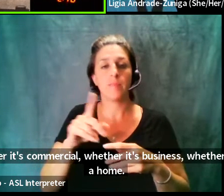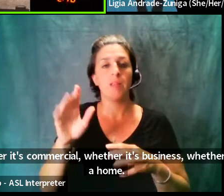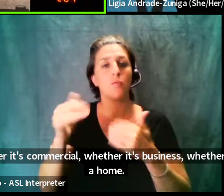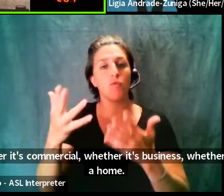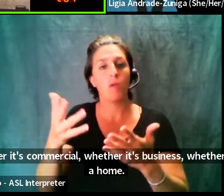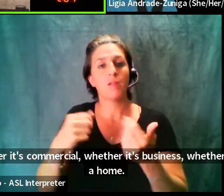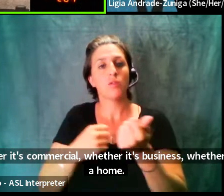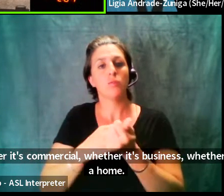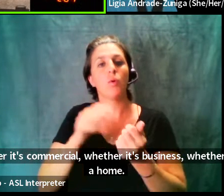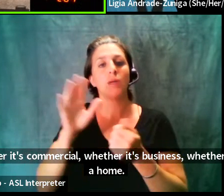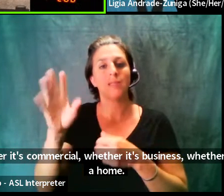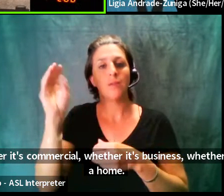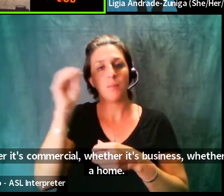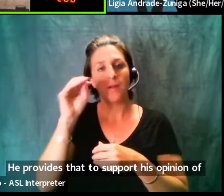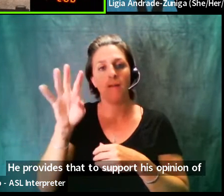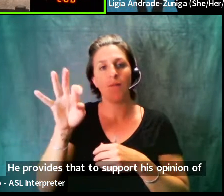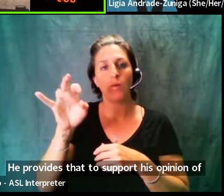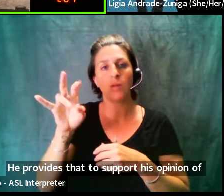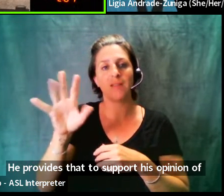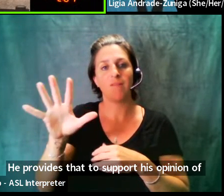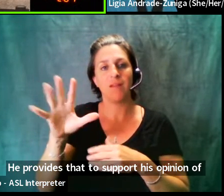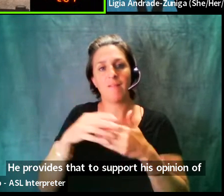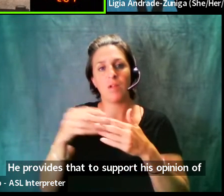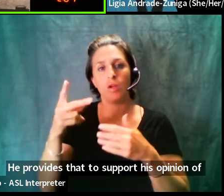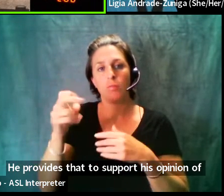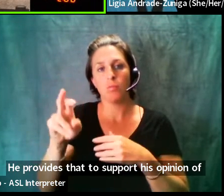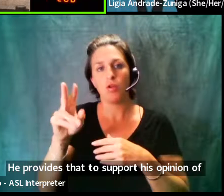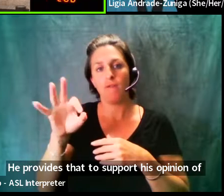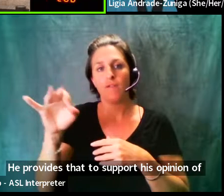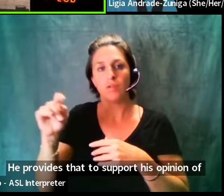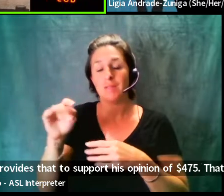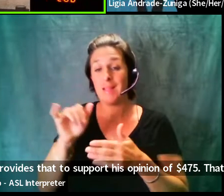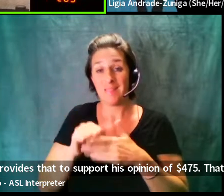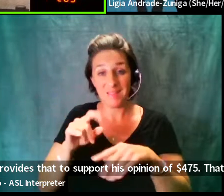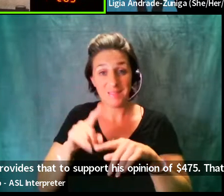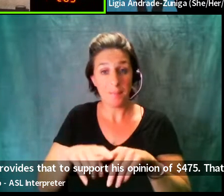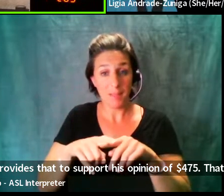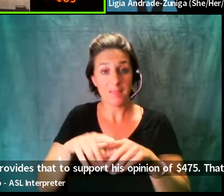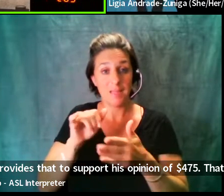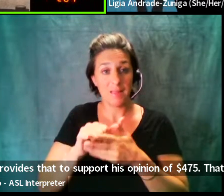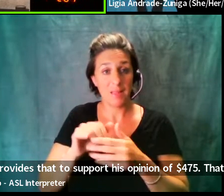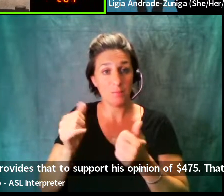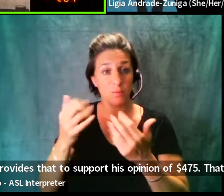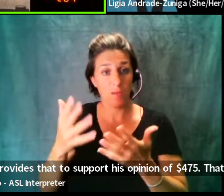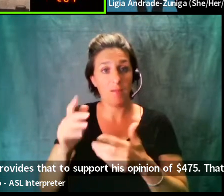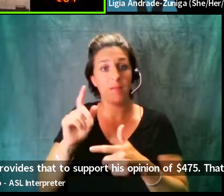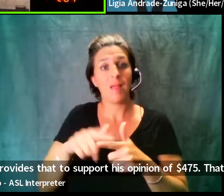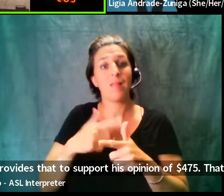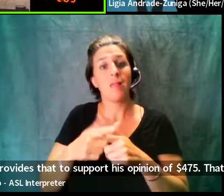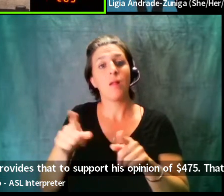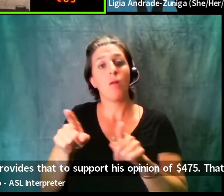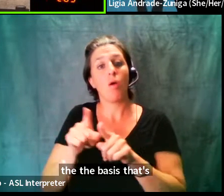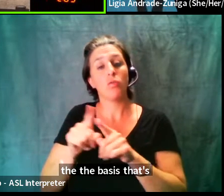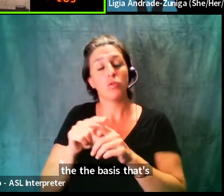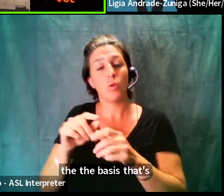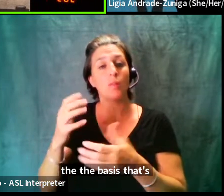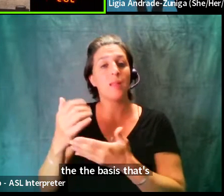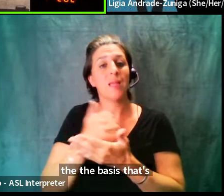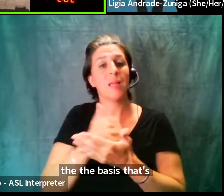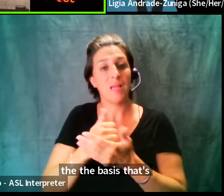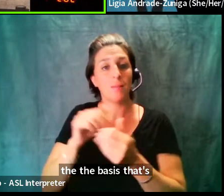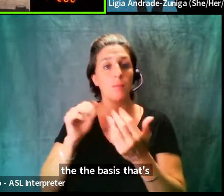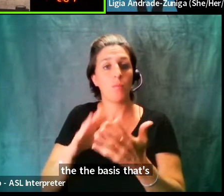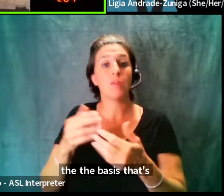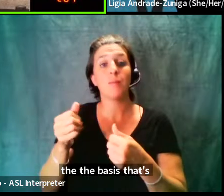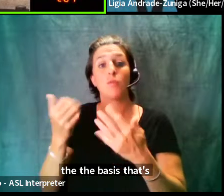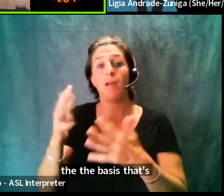of $475 a foot. That's the basis that's provided. And then also the income approach. He provides 5